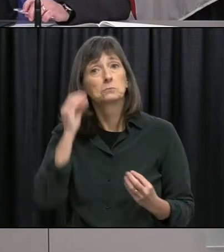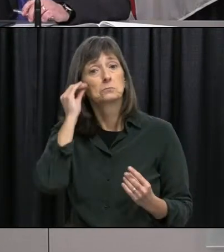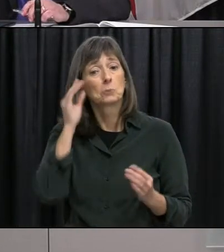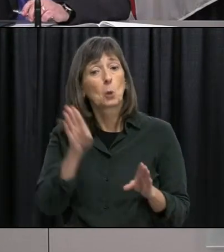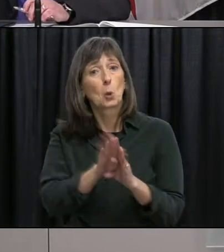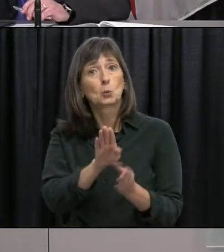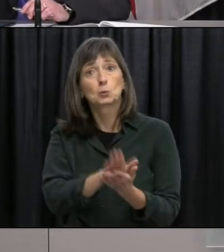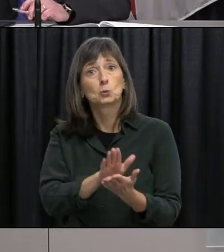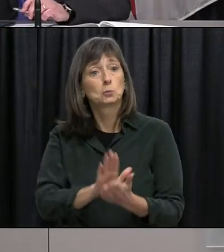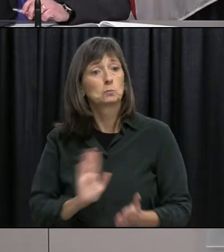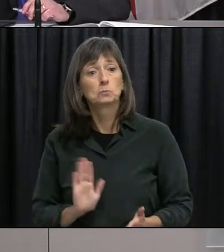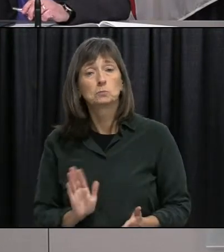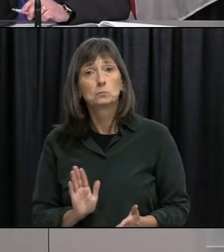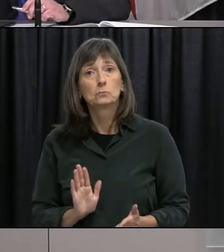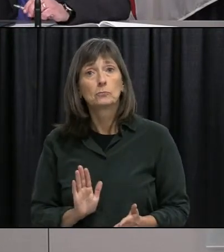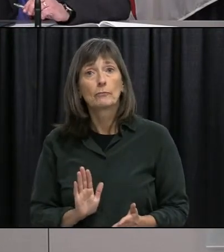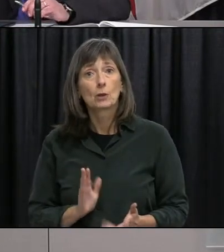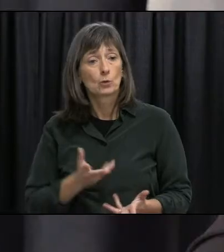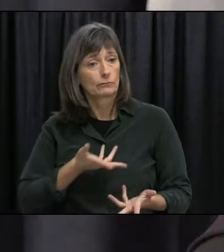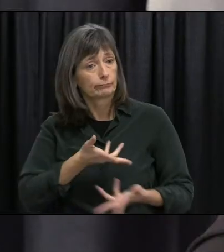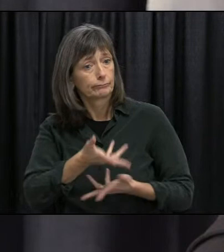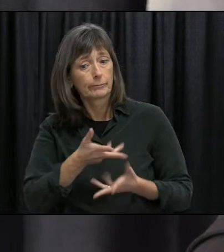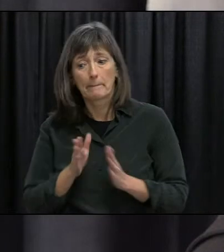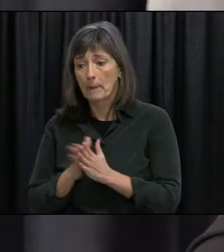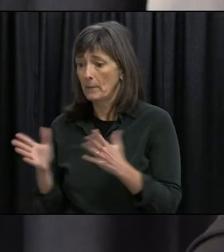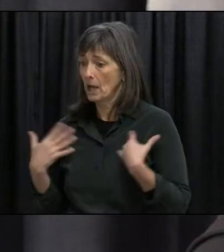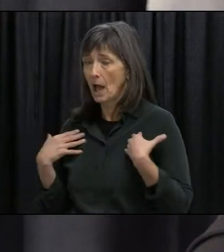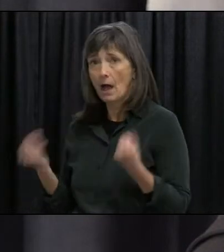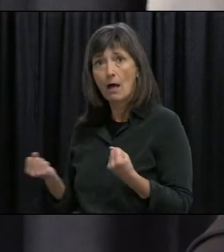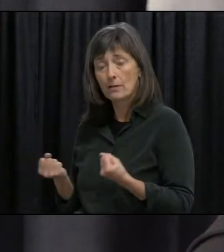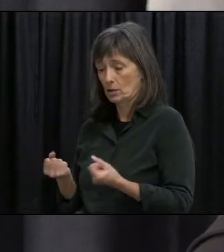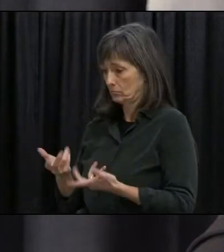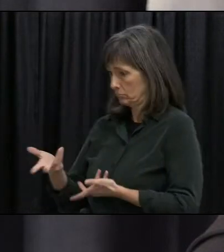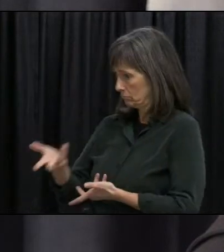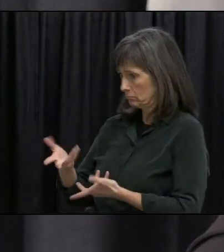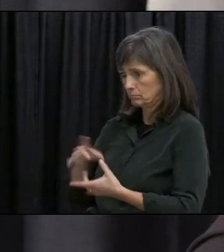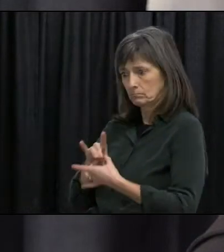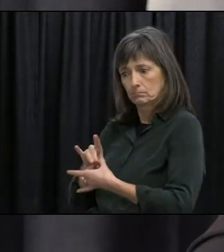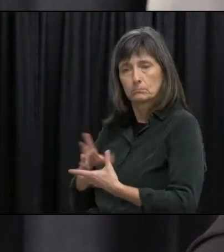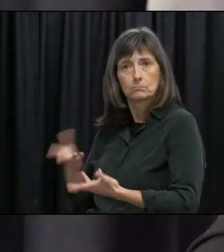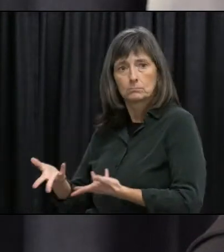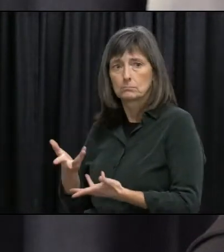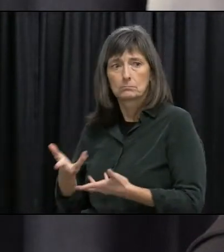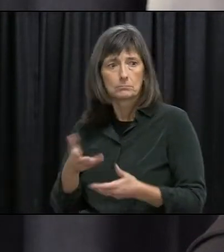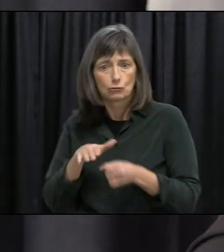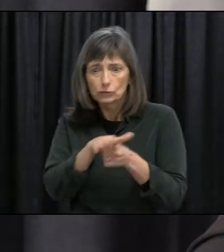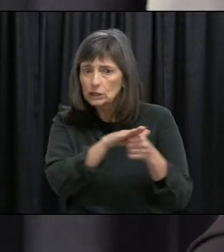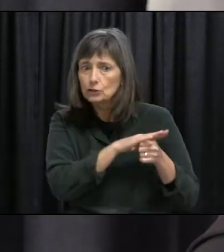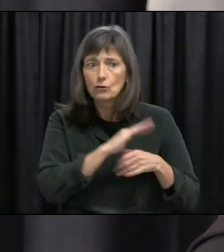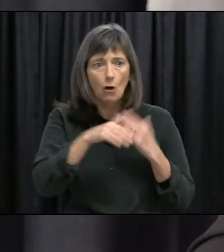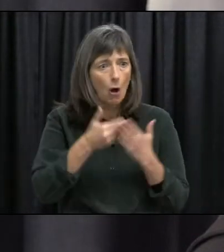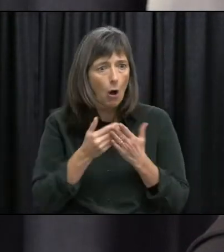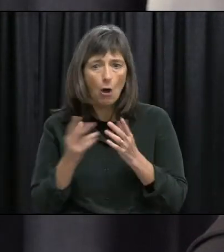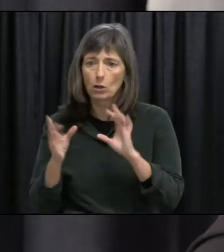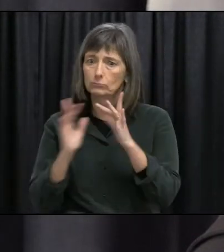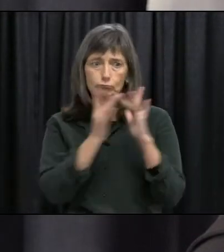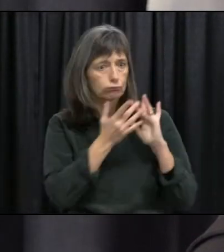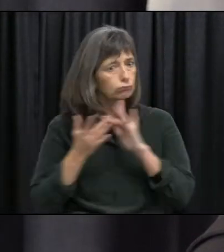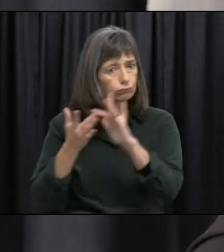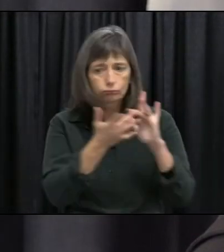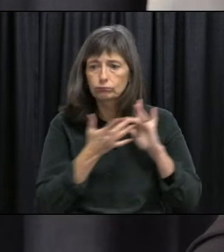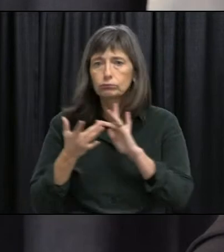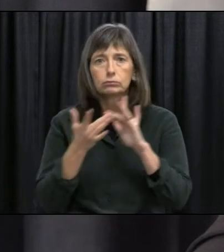full confidence. We have a great interaction with public health. All of our regional headquarters are interfacing with the regional health